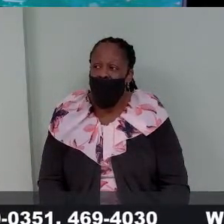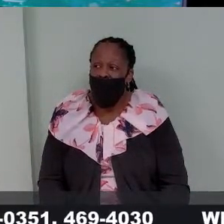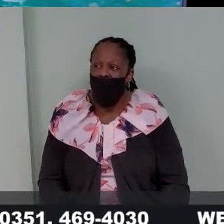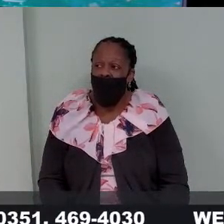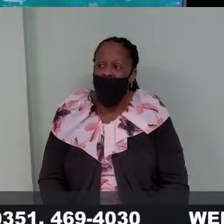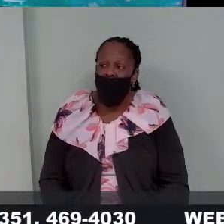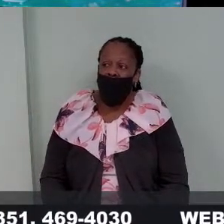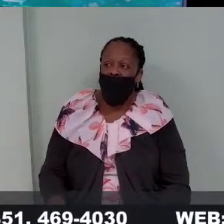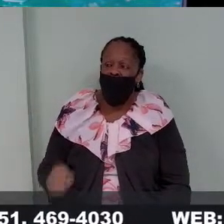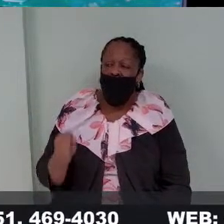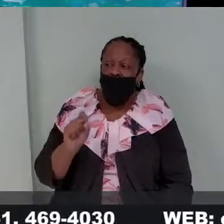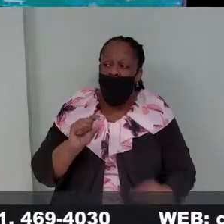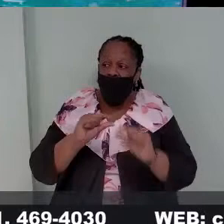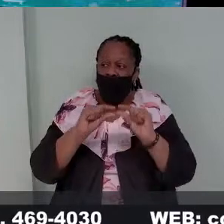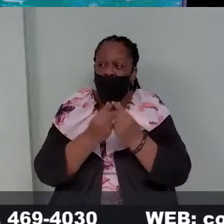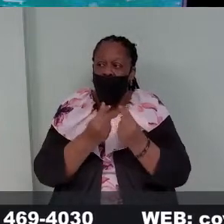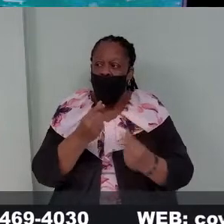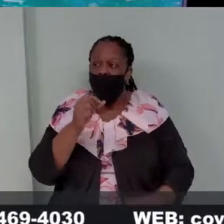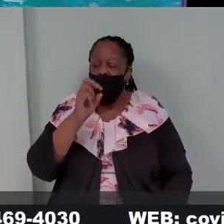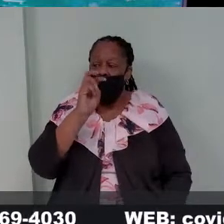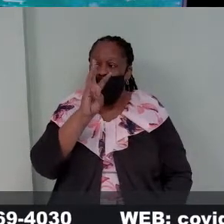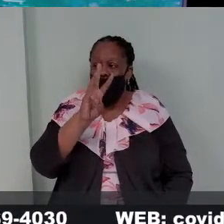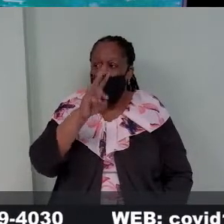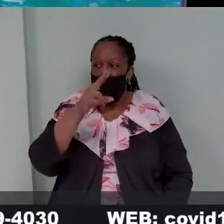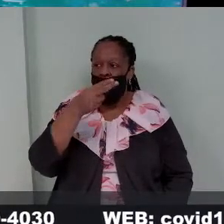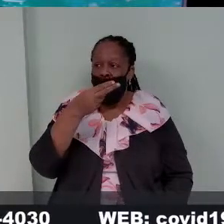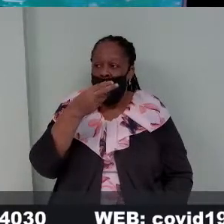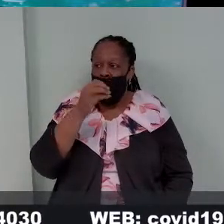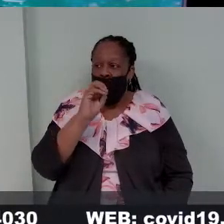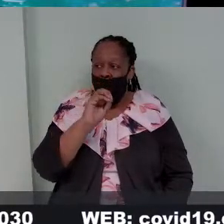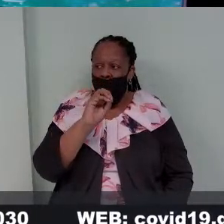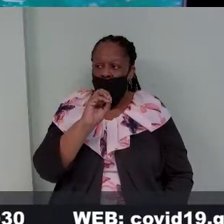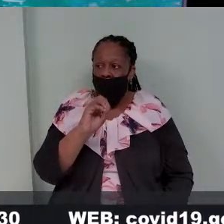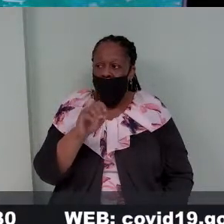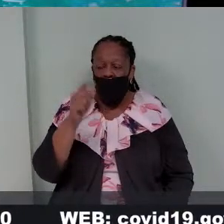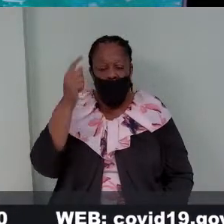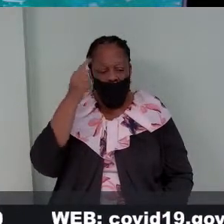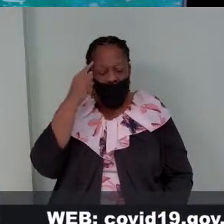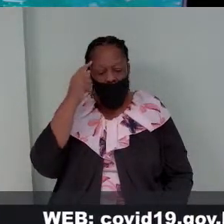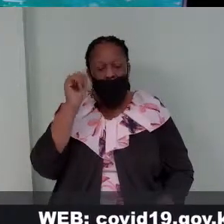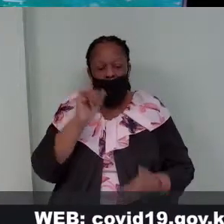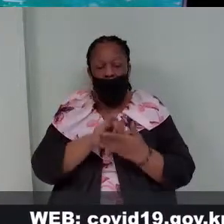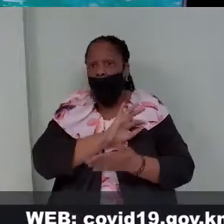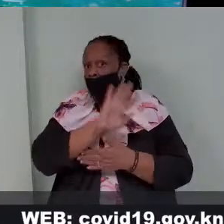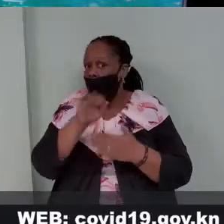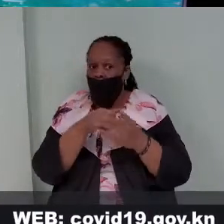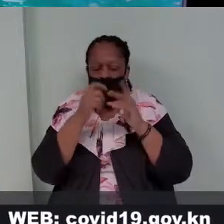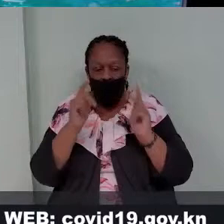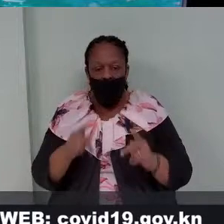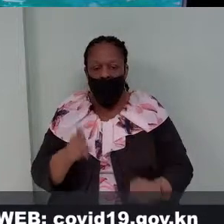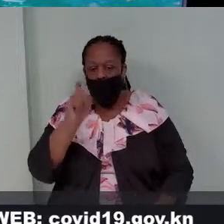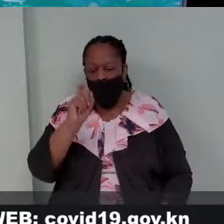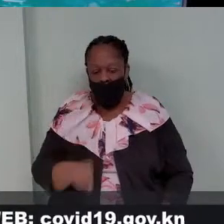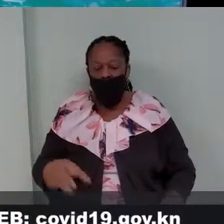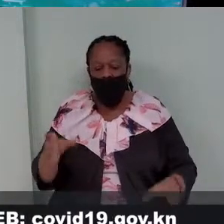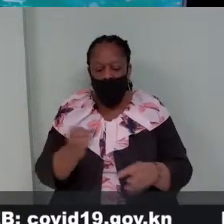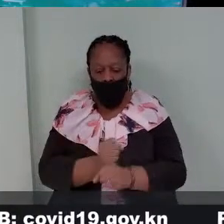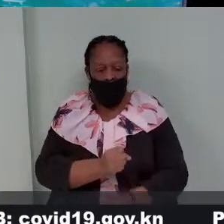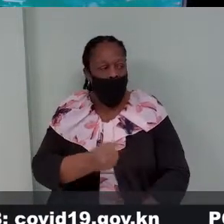that everyone, everywhere, should get a vaccine once it becomes available. And that is why we have the Global Alliance